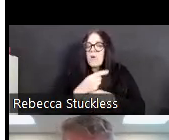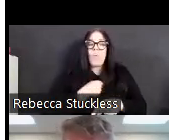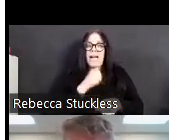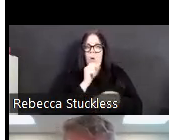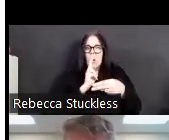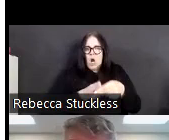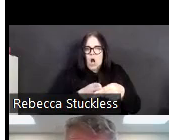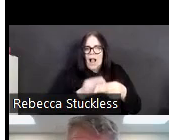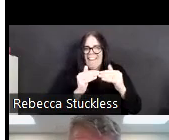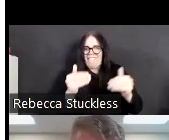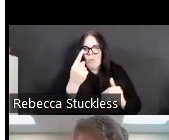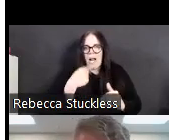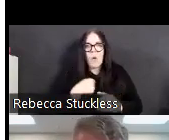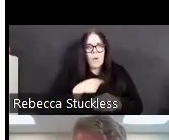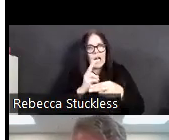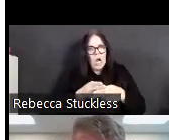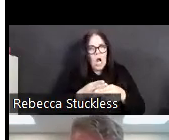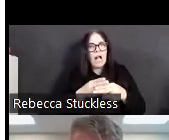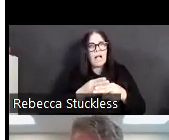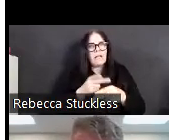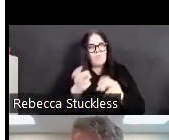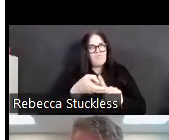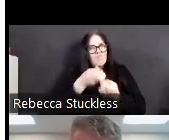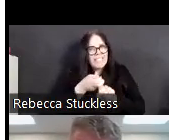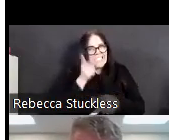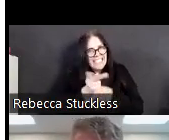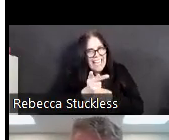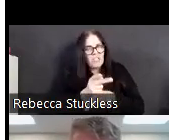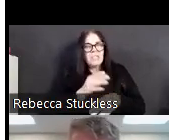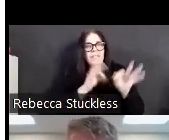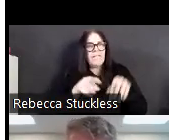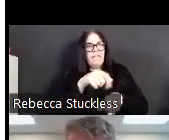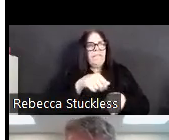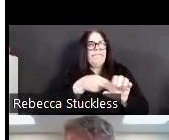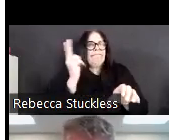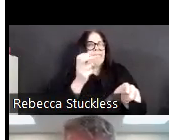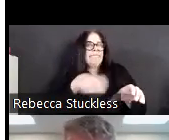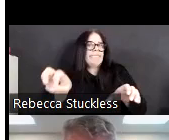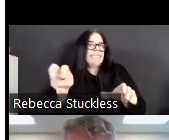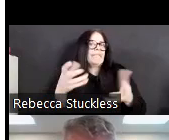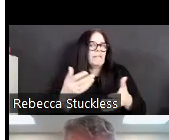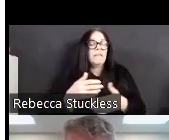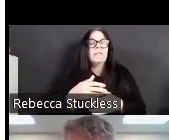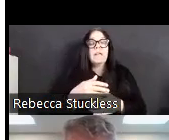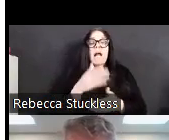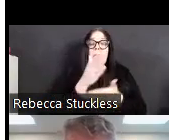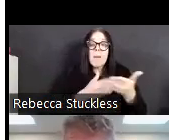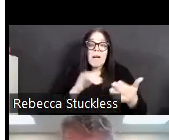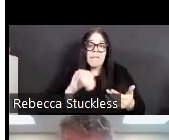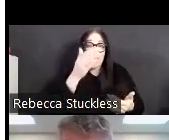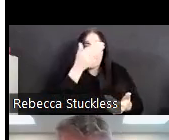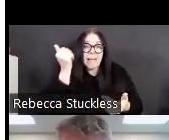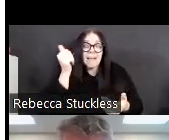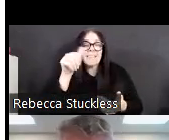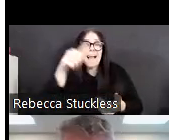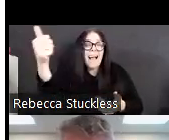as a retention program. And part of that is we've actually had some other organizations refer clients into it. So we don't